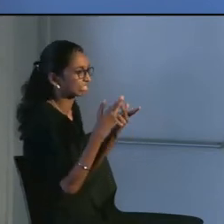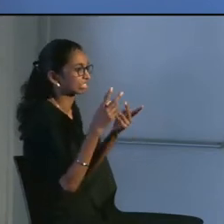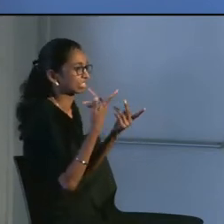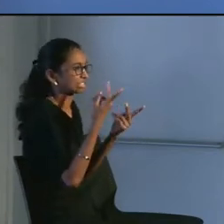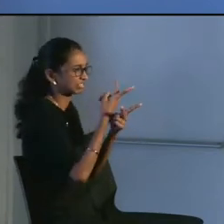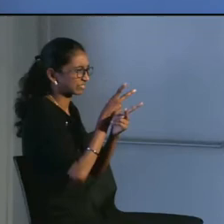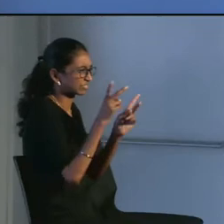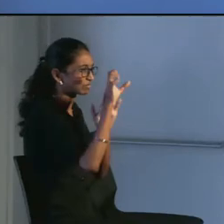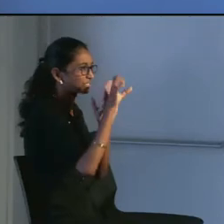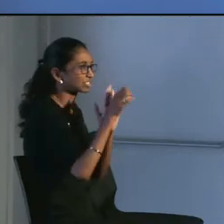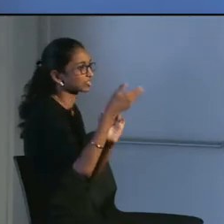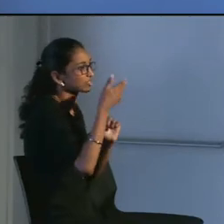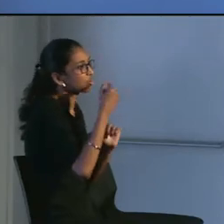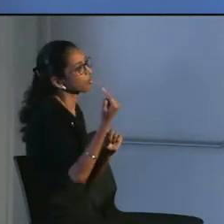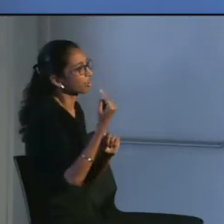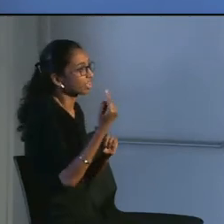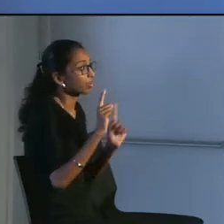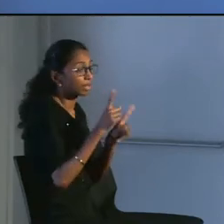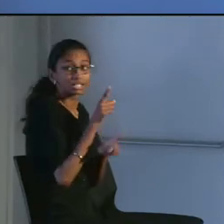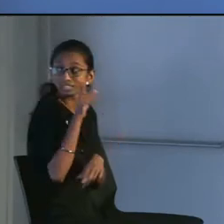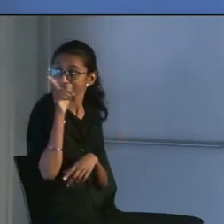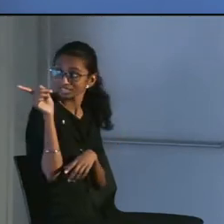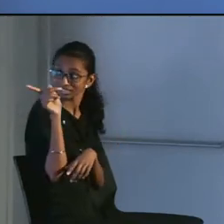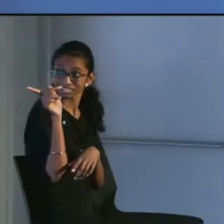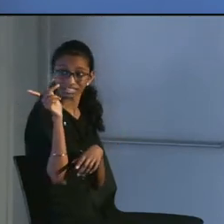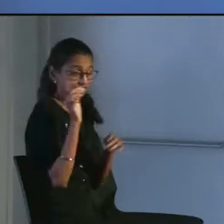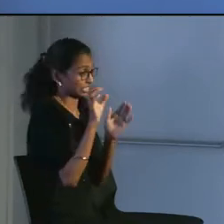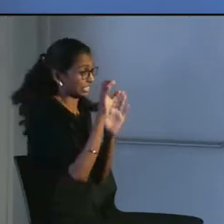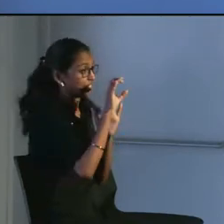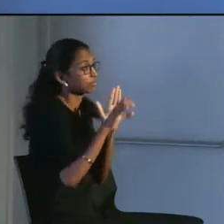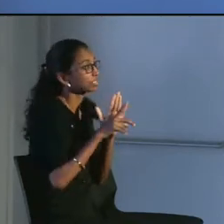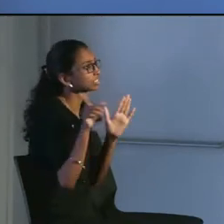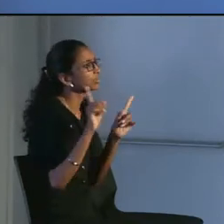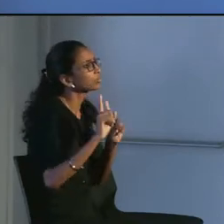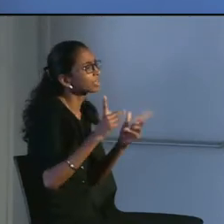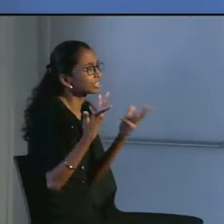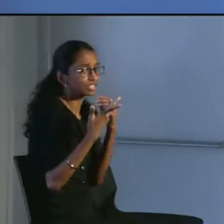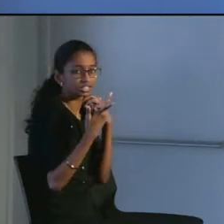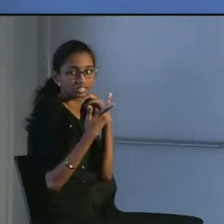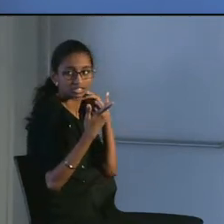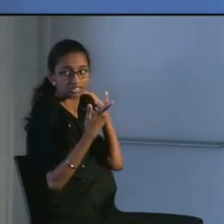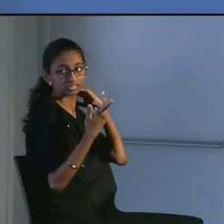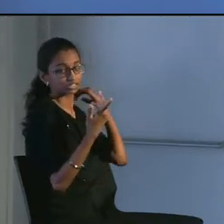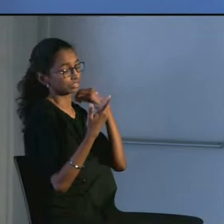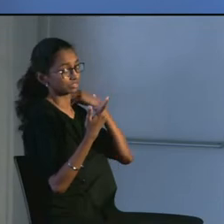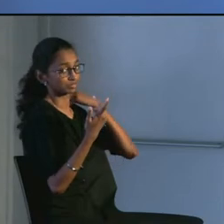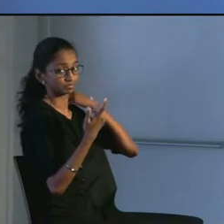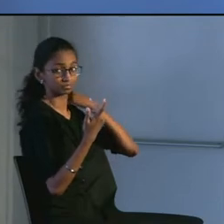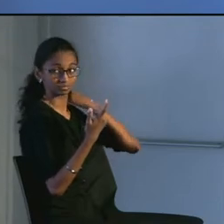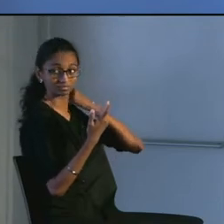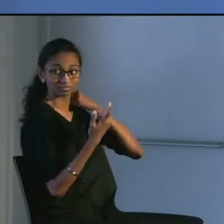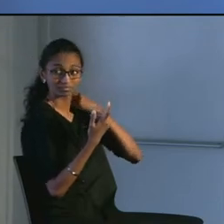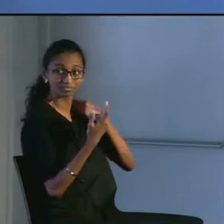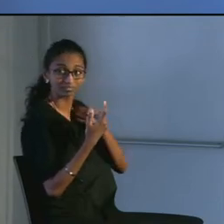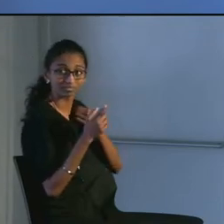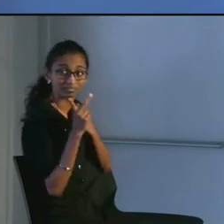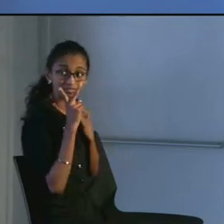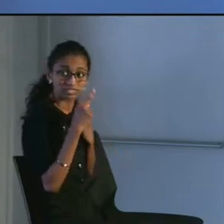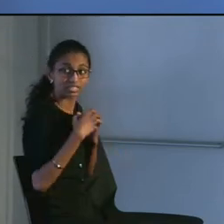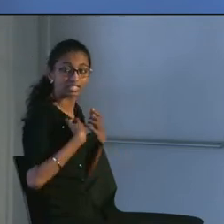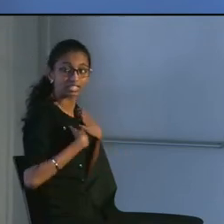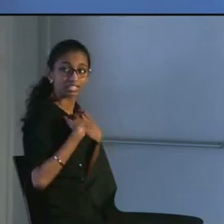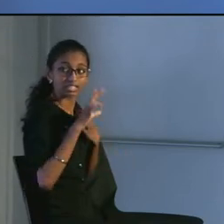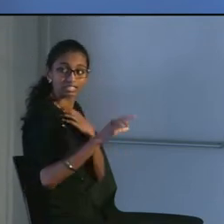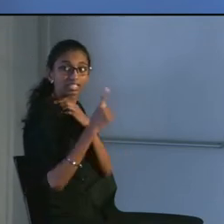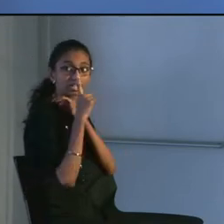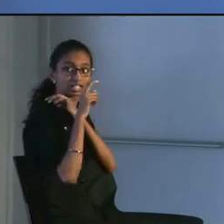upon and so on. So this is an image where the mandate was just solidarity. And it was interesting that she